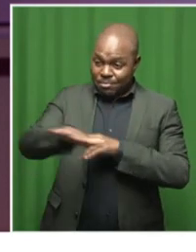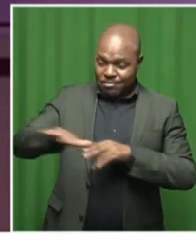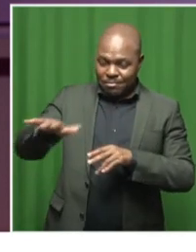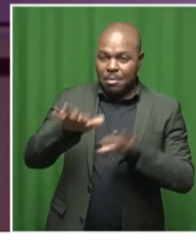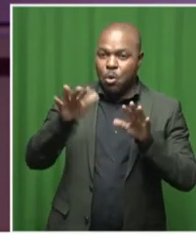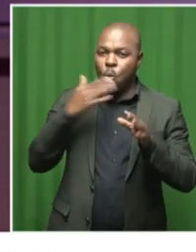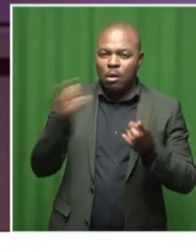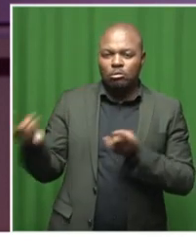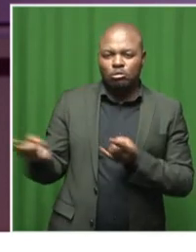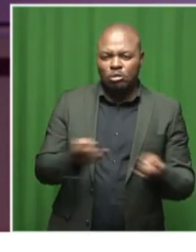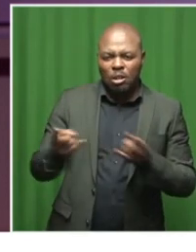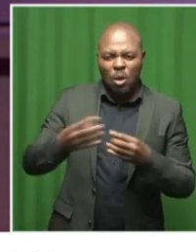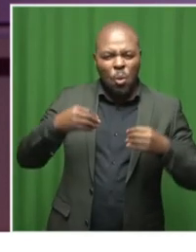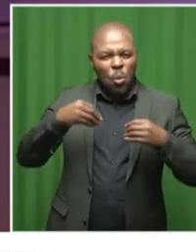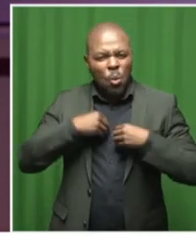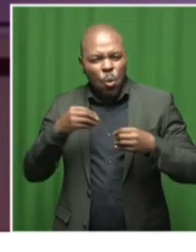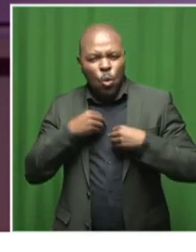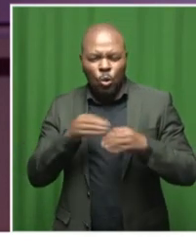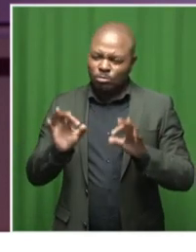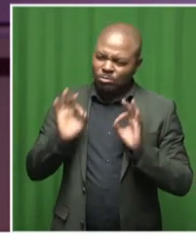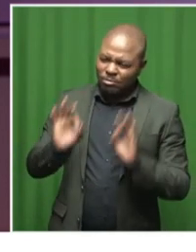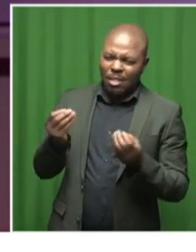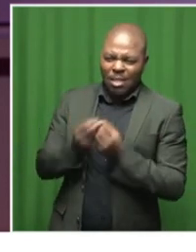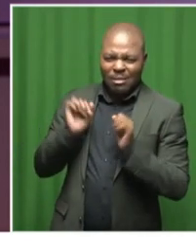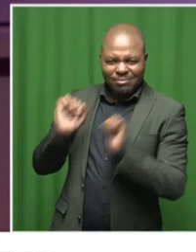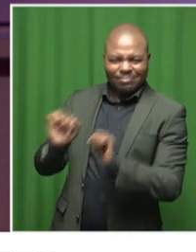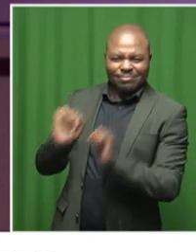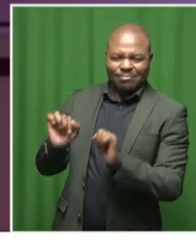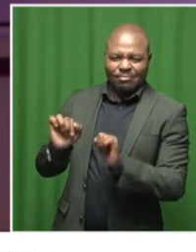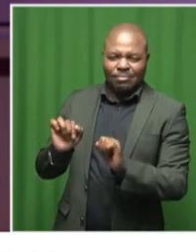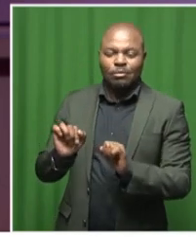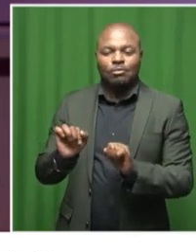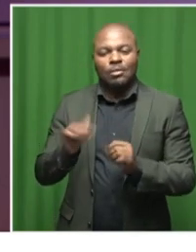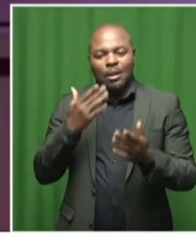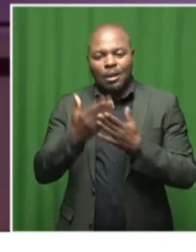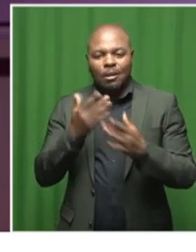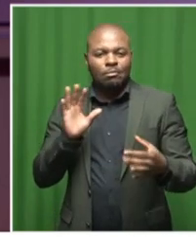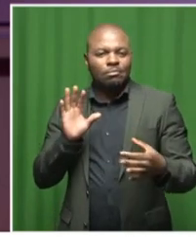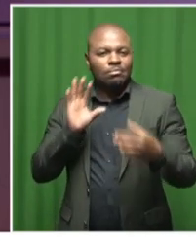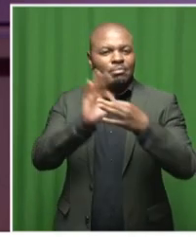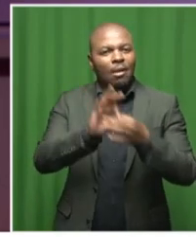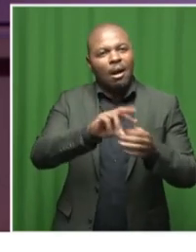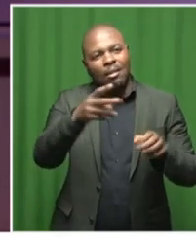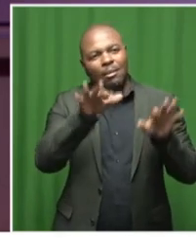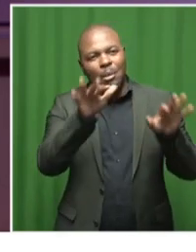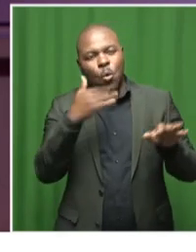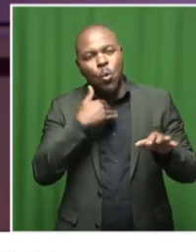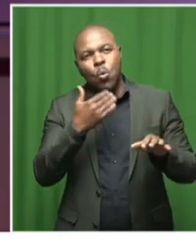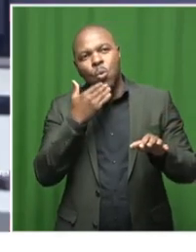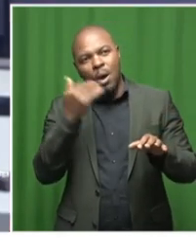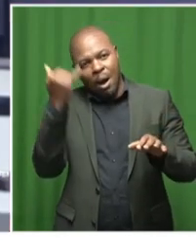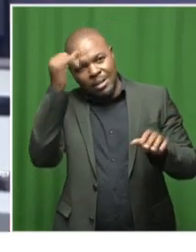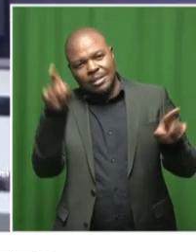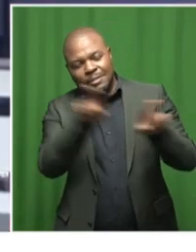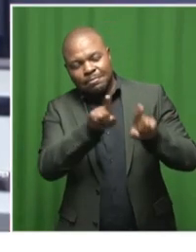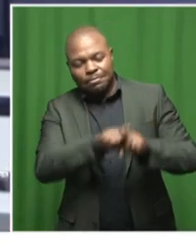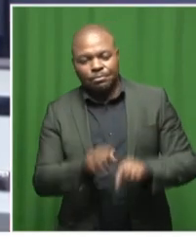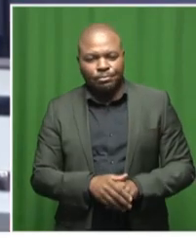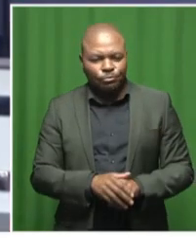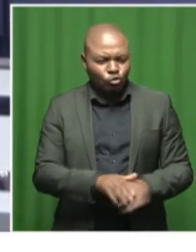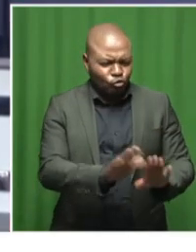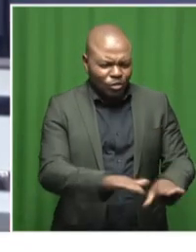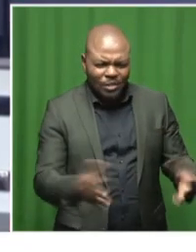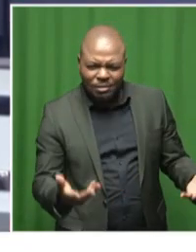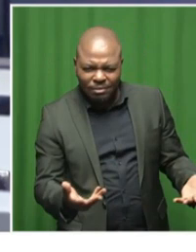to sell their own original things, and also to connect with other like-minded people. Yeah, and the children's aspect